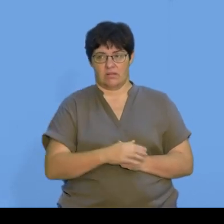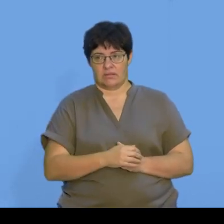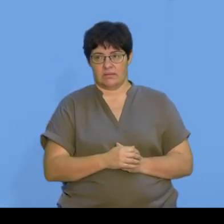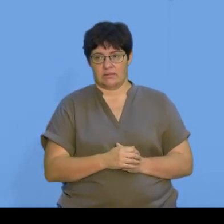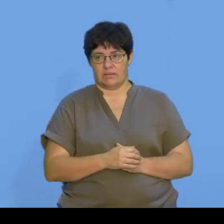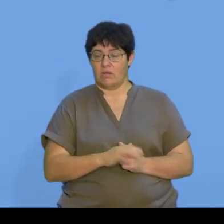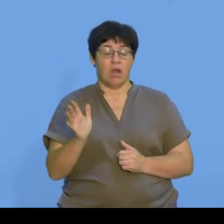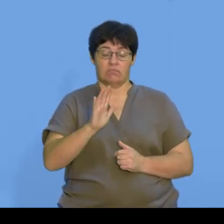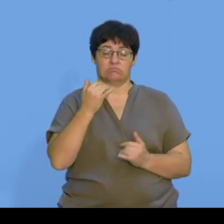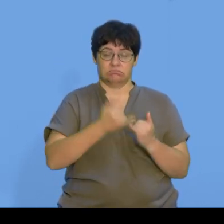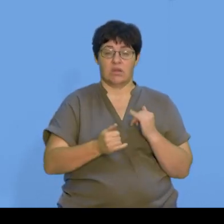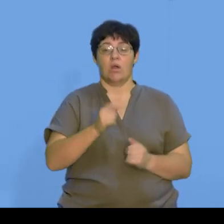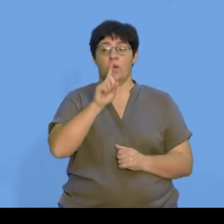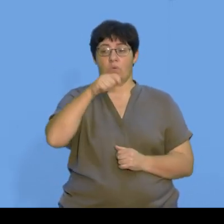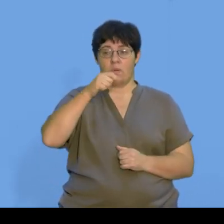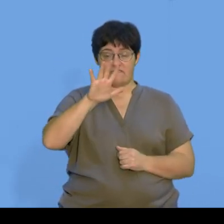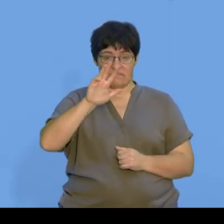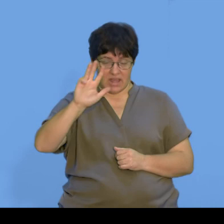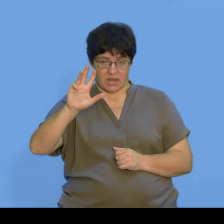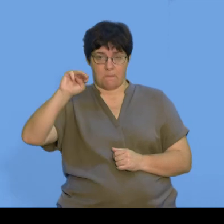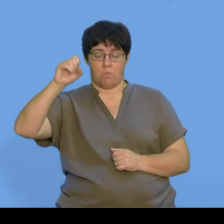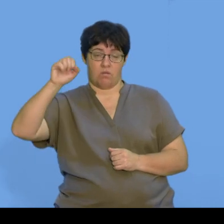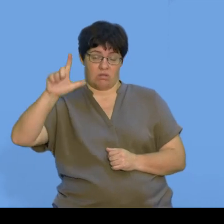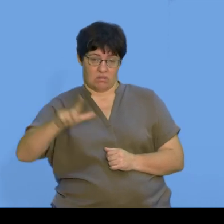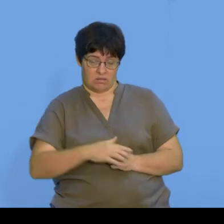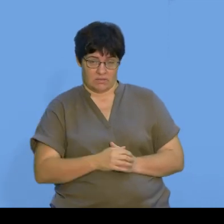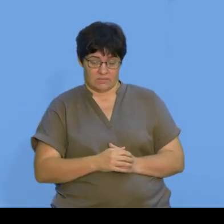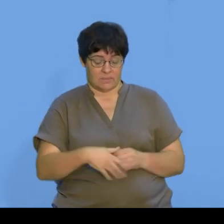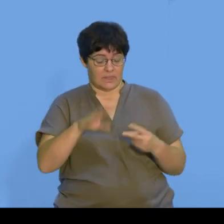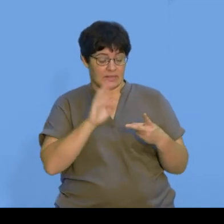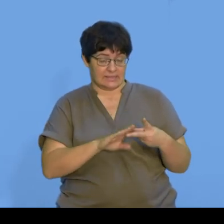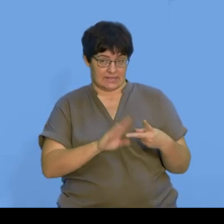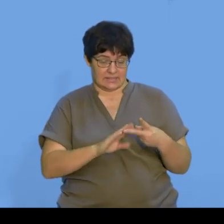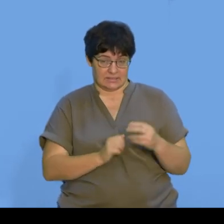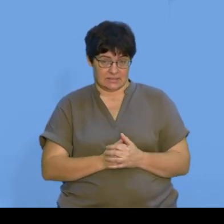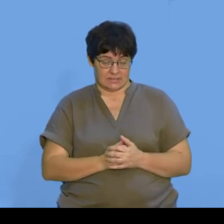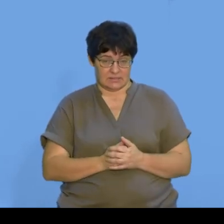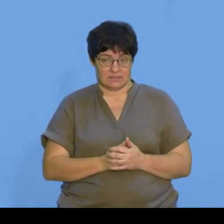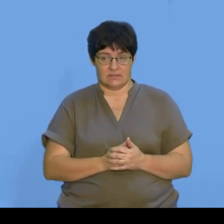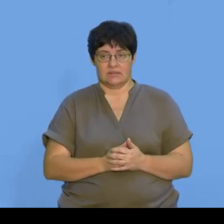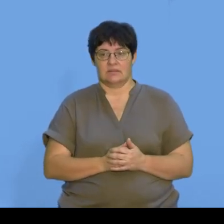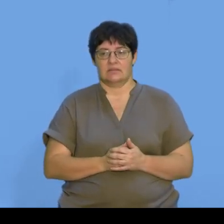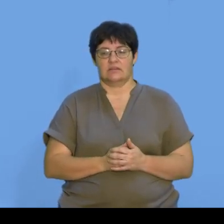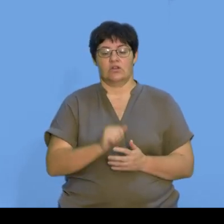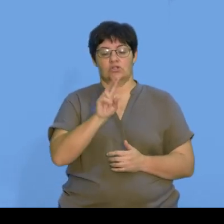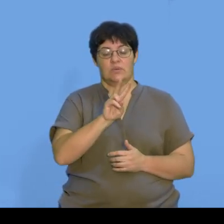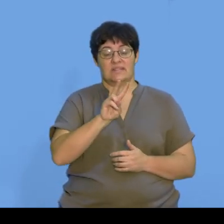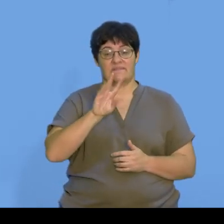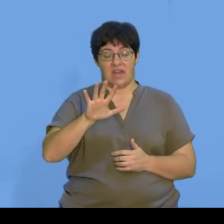1.59 mole, okay, right? And then if we go to the second one, what do we get?